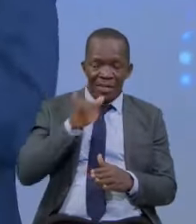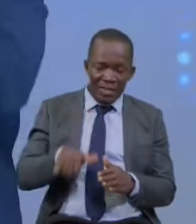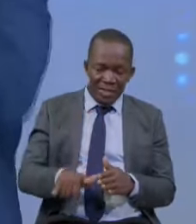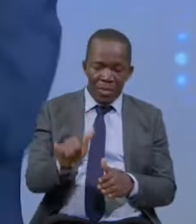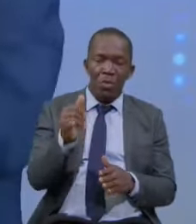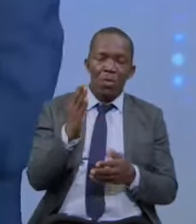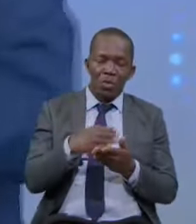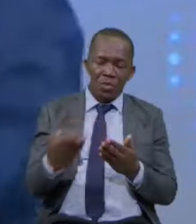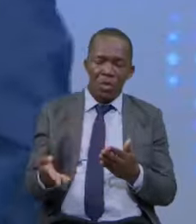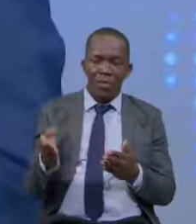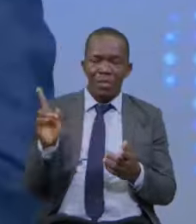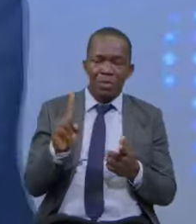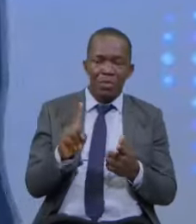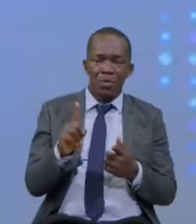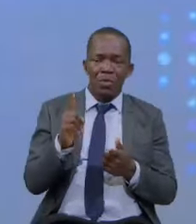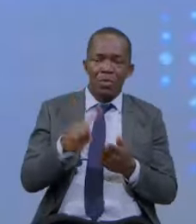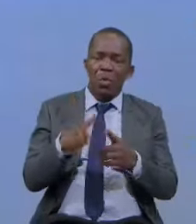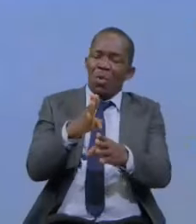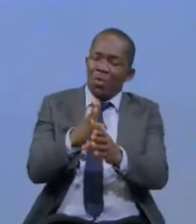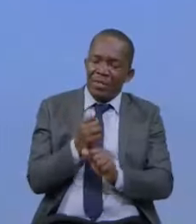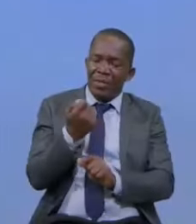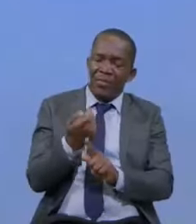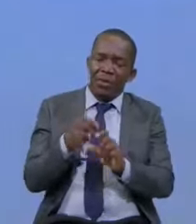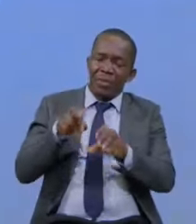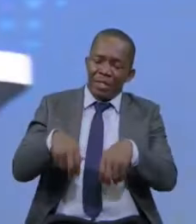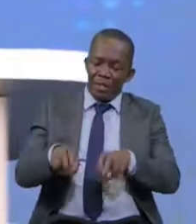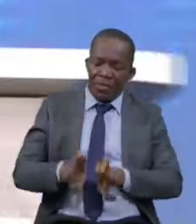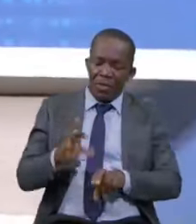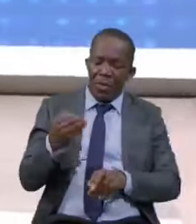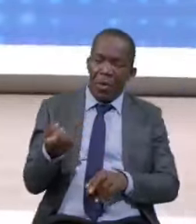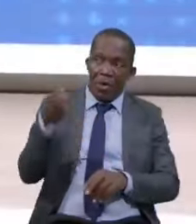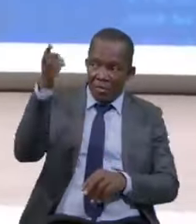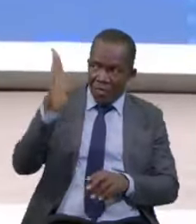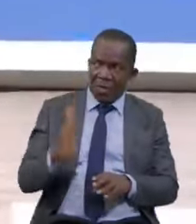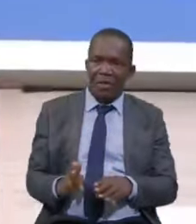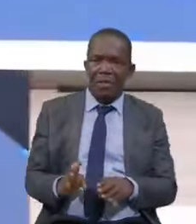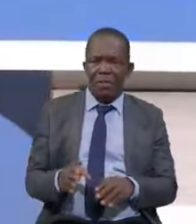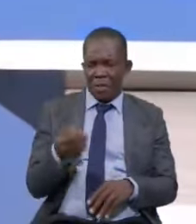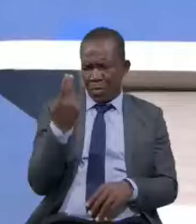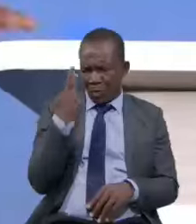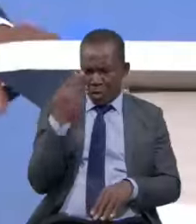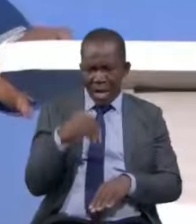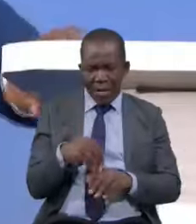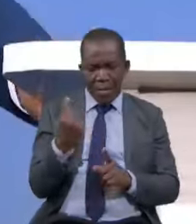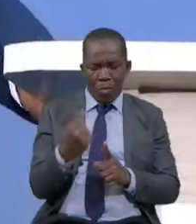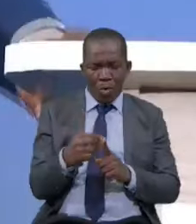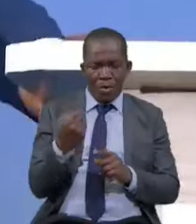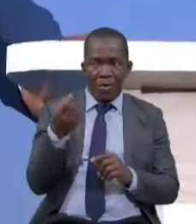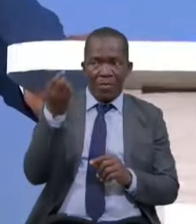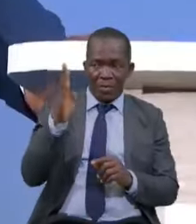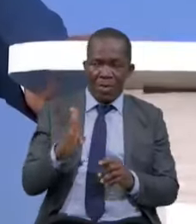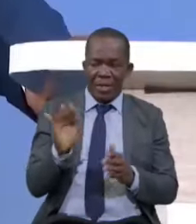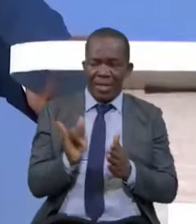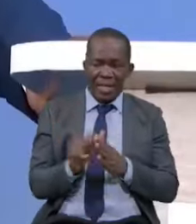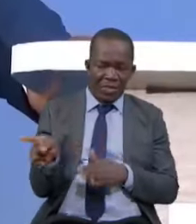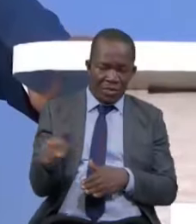pray. They look at the word they have heard, and they look at that word of grace and that word of power, and they say, I need